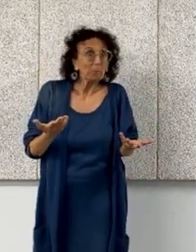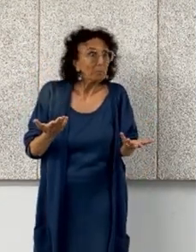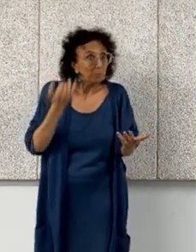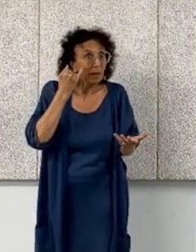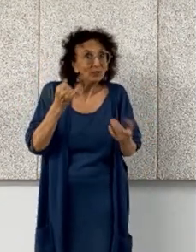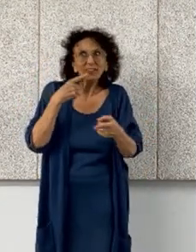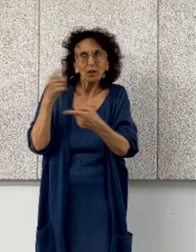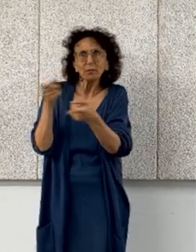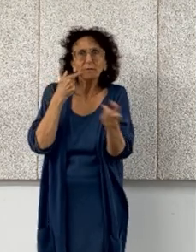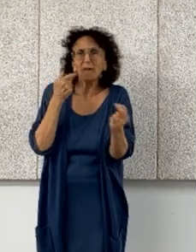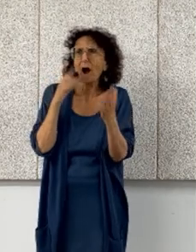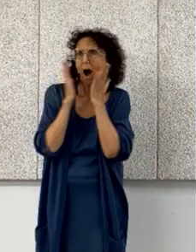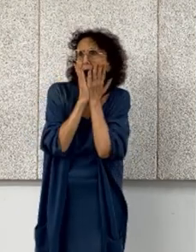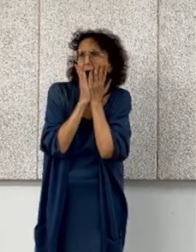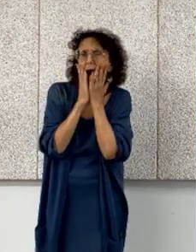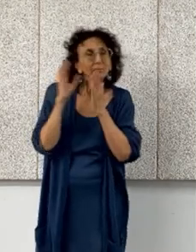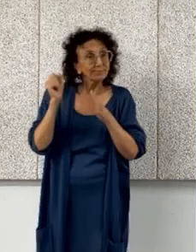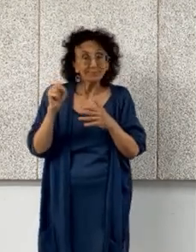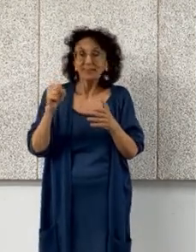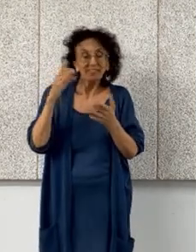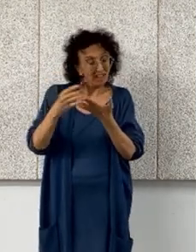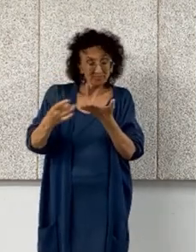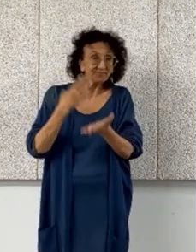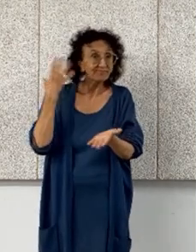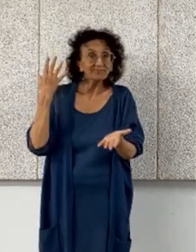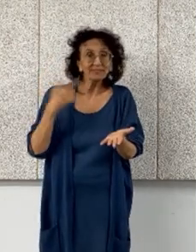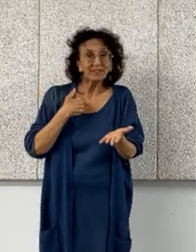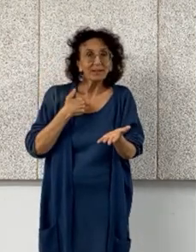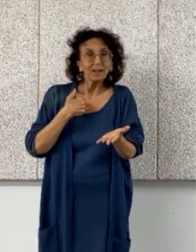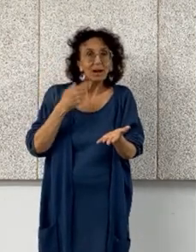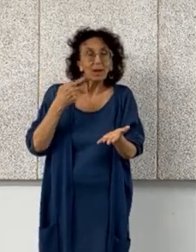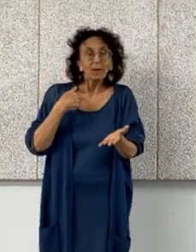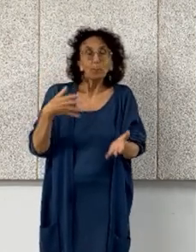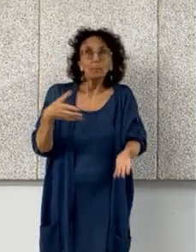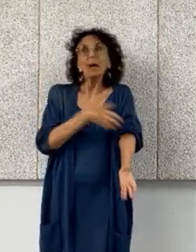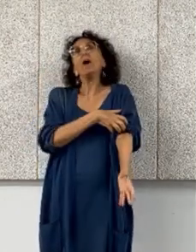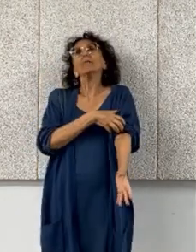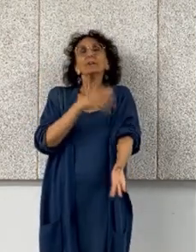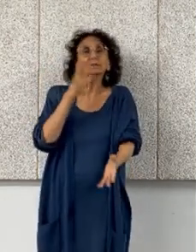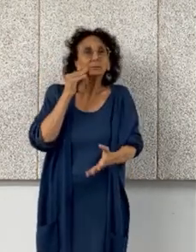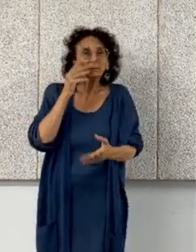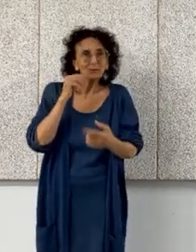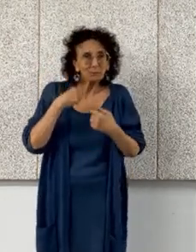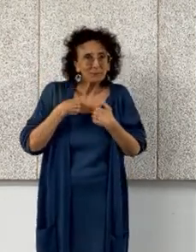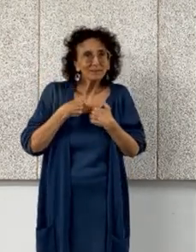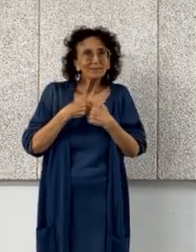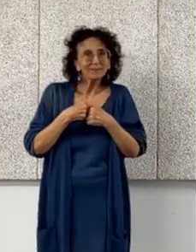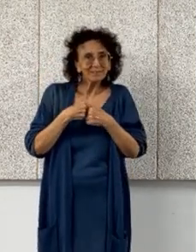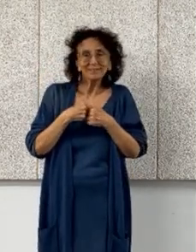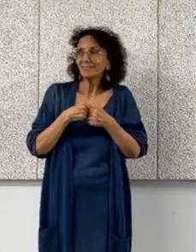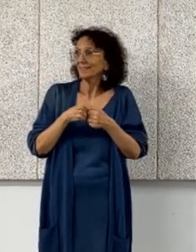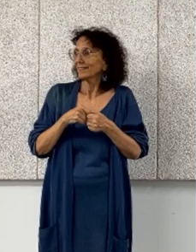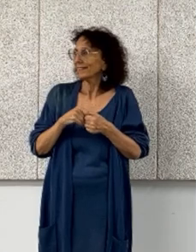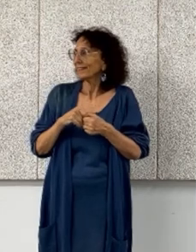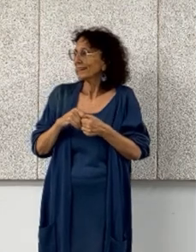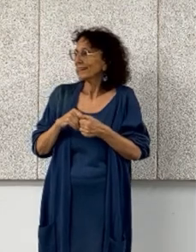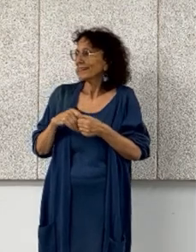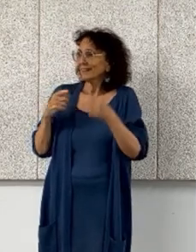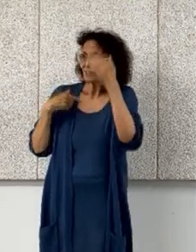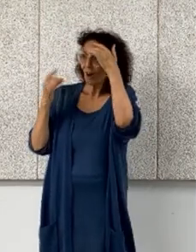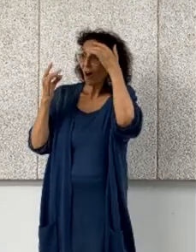Wow. I know. And it was a very powerful time for me as a very young people.